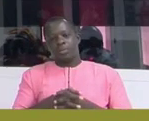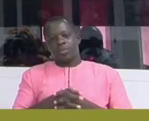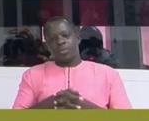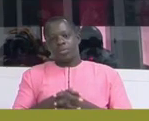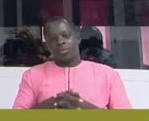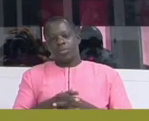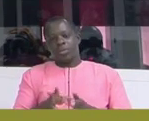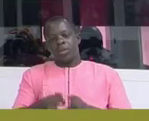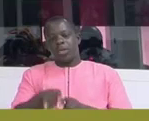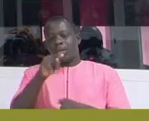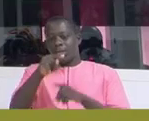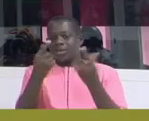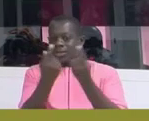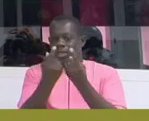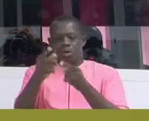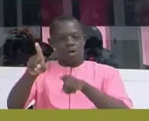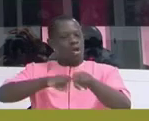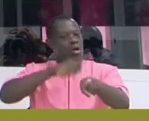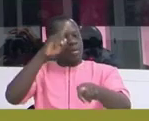this,